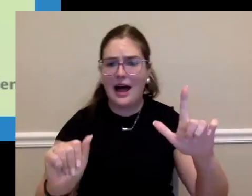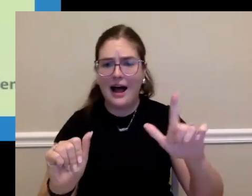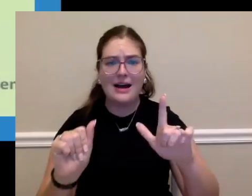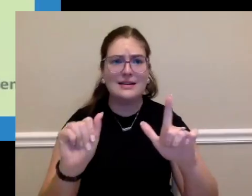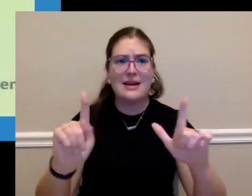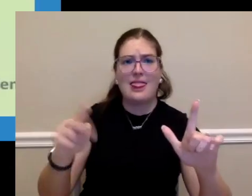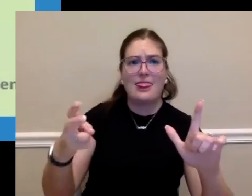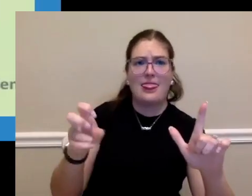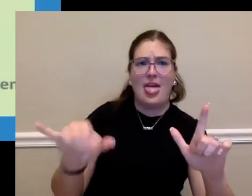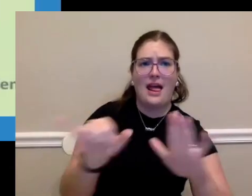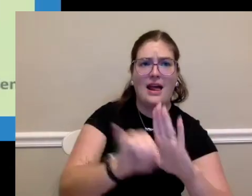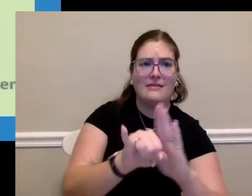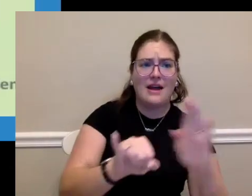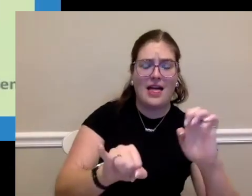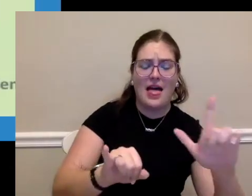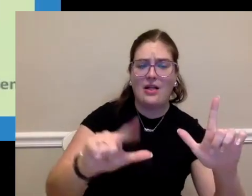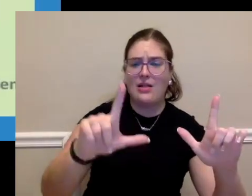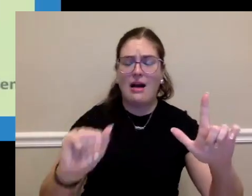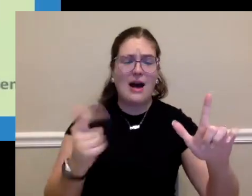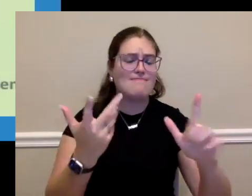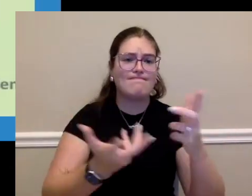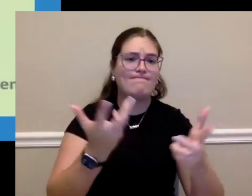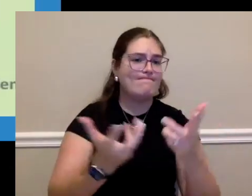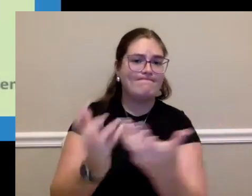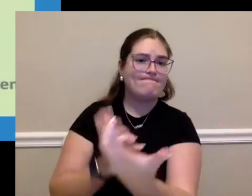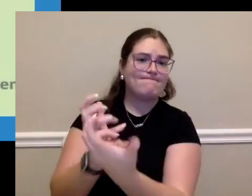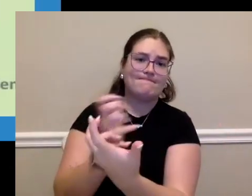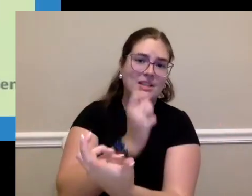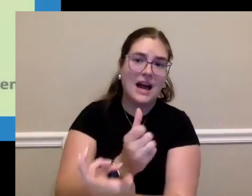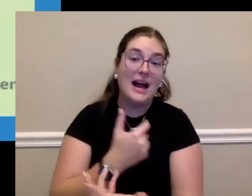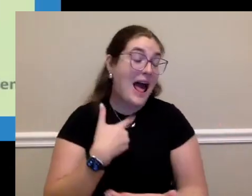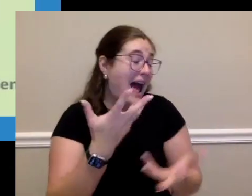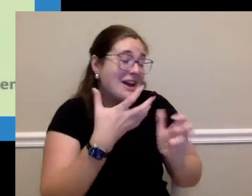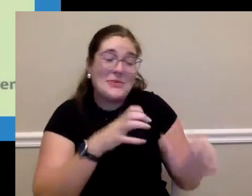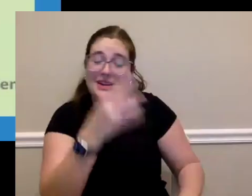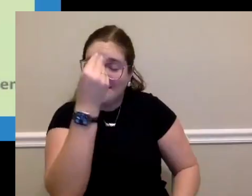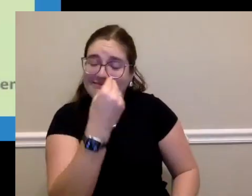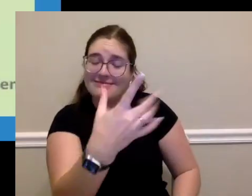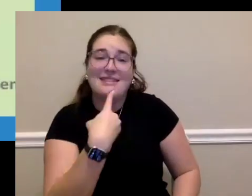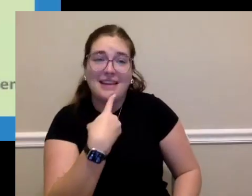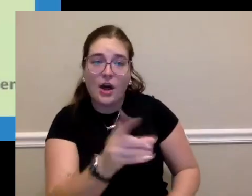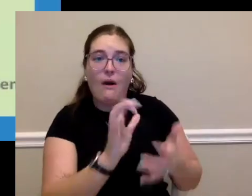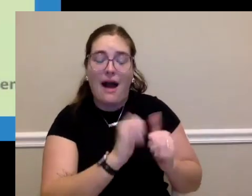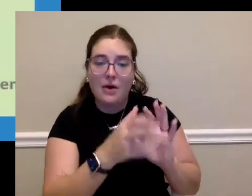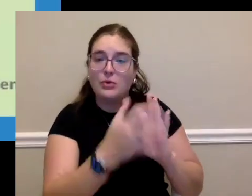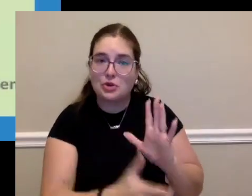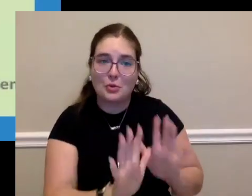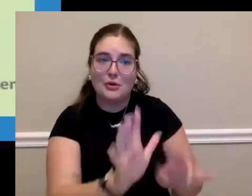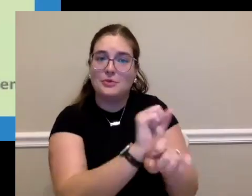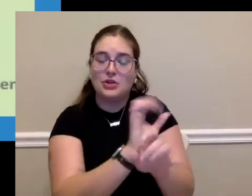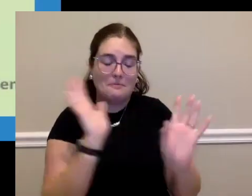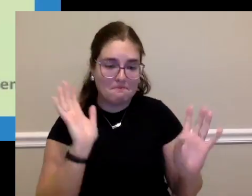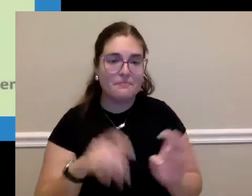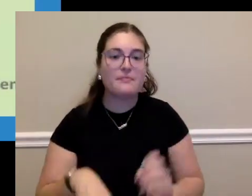this is I say, I don't like to tell people how to interpret. So my goodness, no, there is a lot to